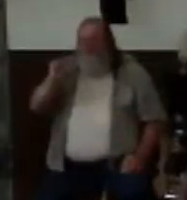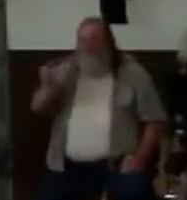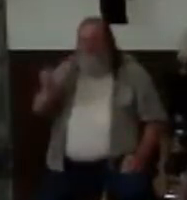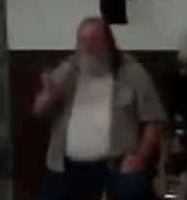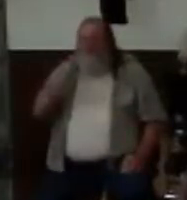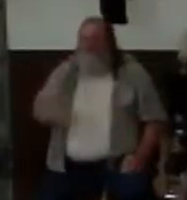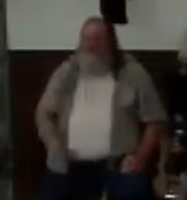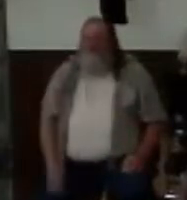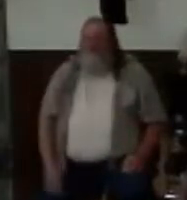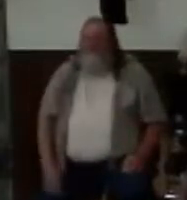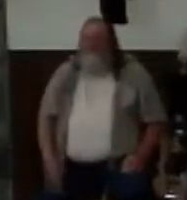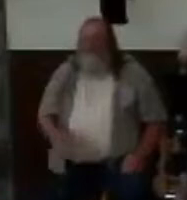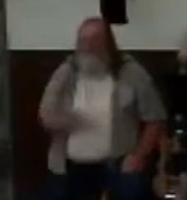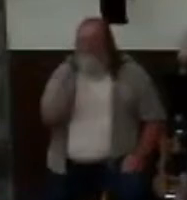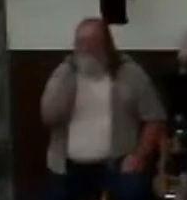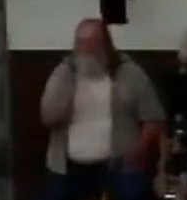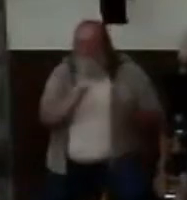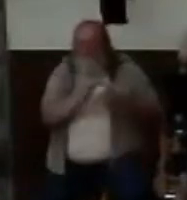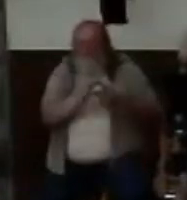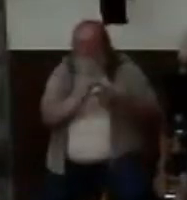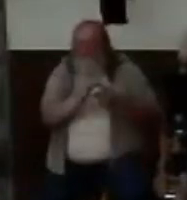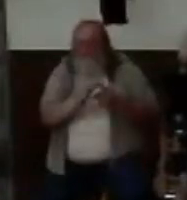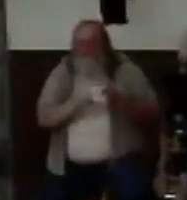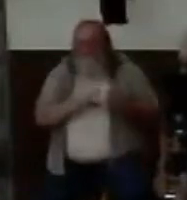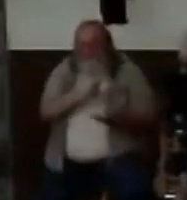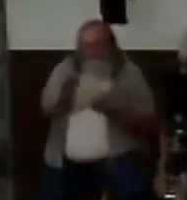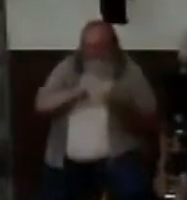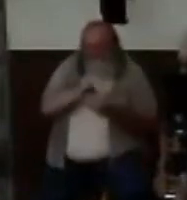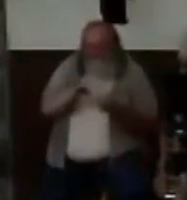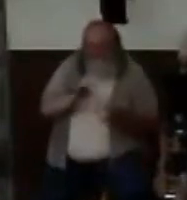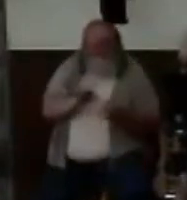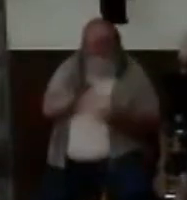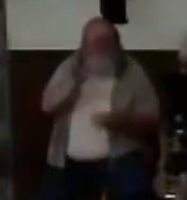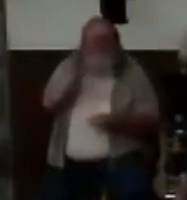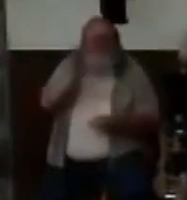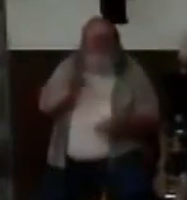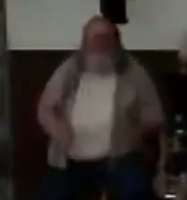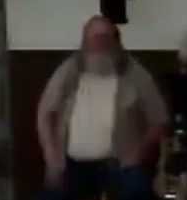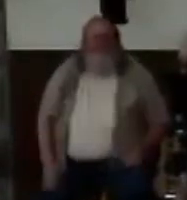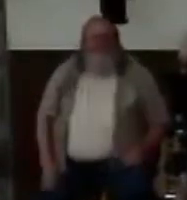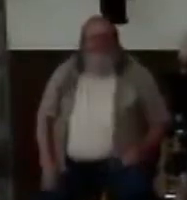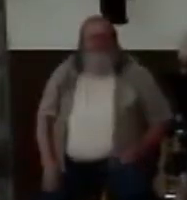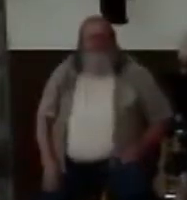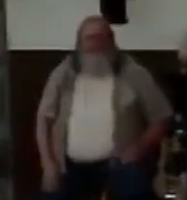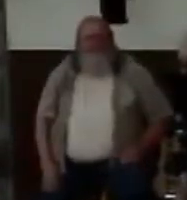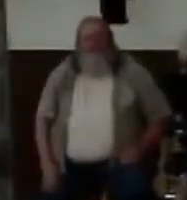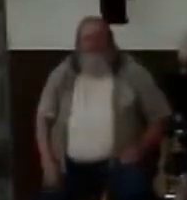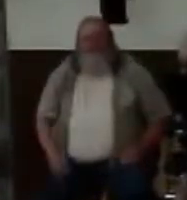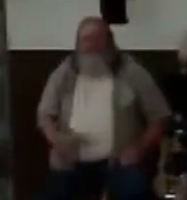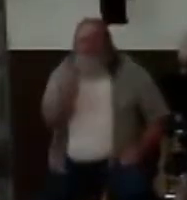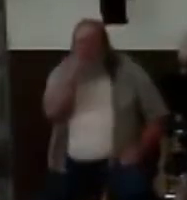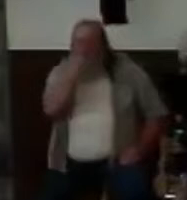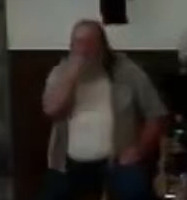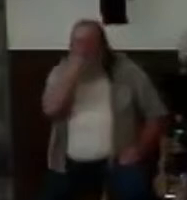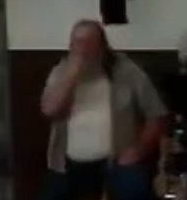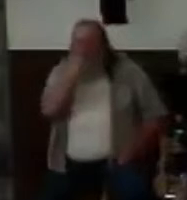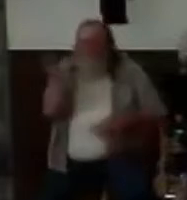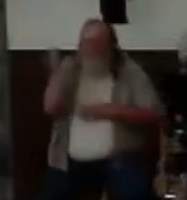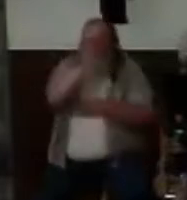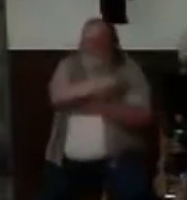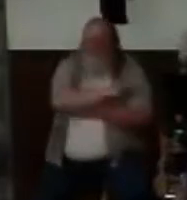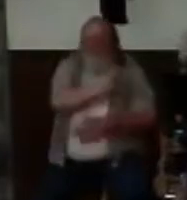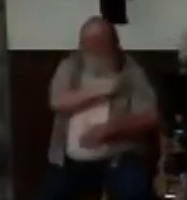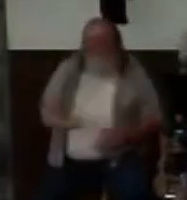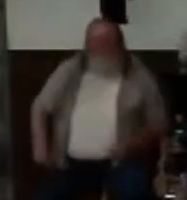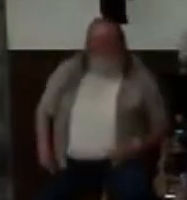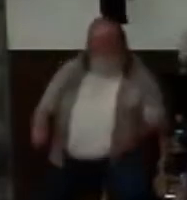this prophetic word will stir your spirit. I know it. Zechariah chapter 14, verse 1, it says, "Watch, for the day of the Lord is